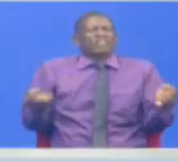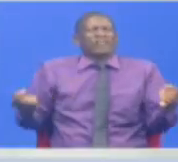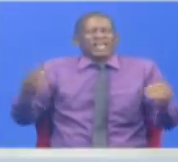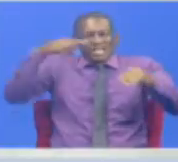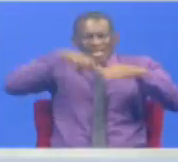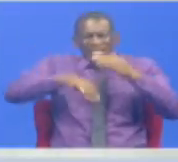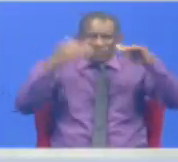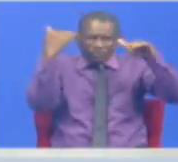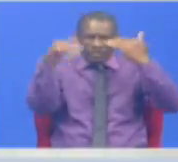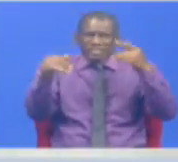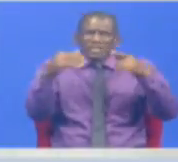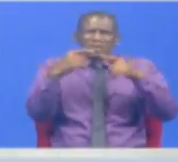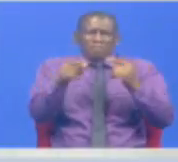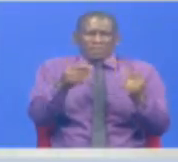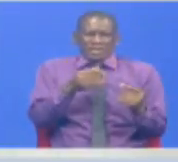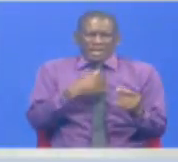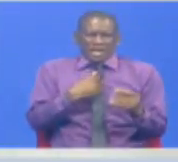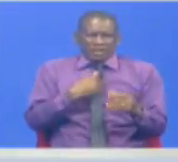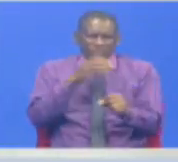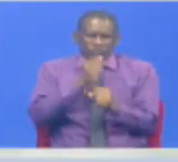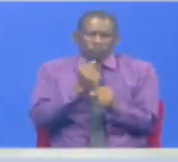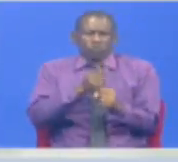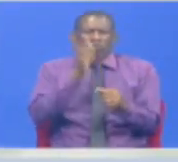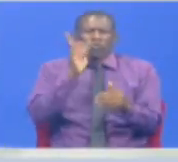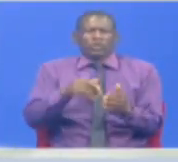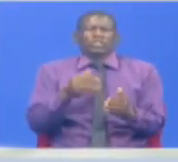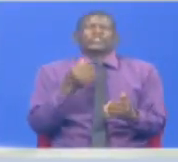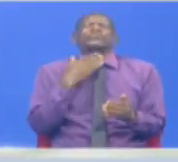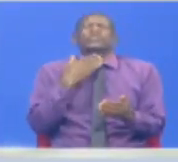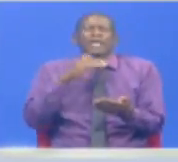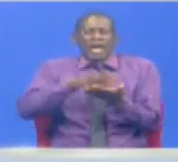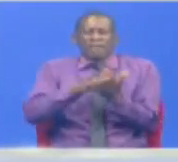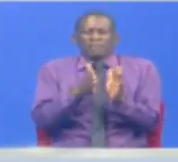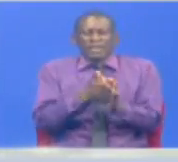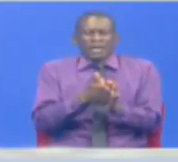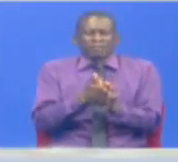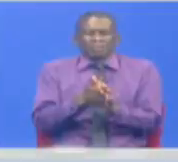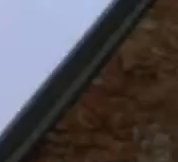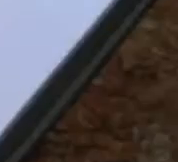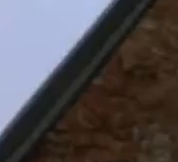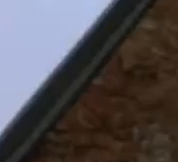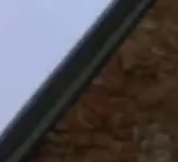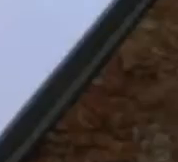have nonetheless pursued their passions and become self-employed.